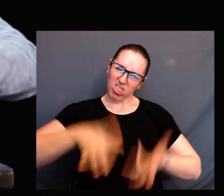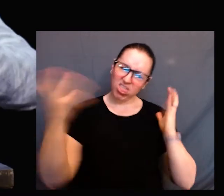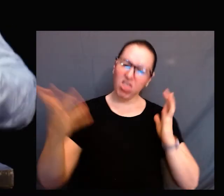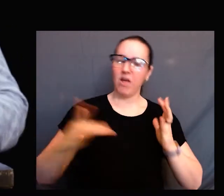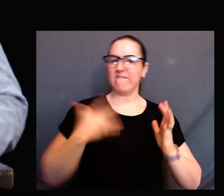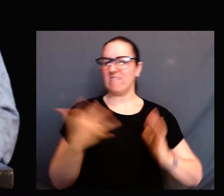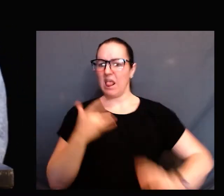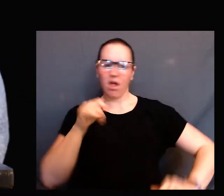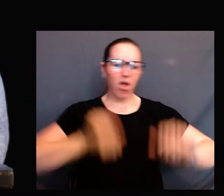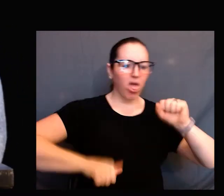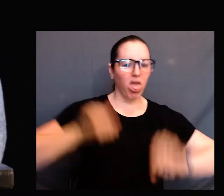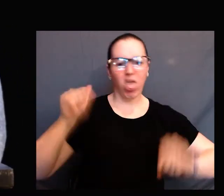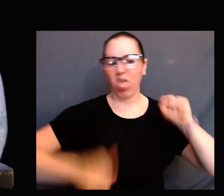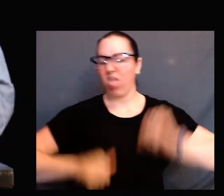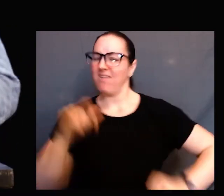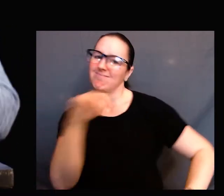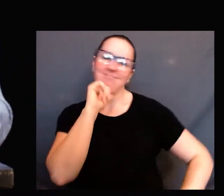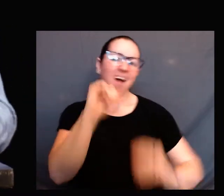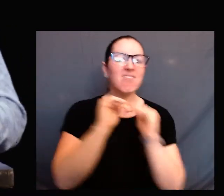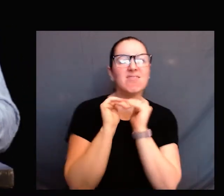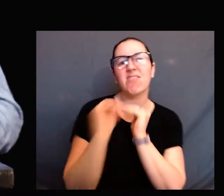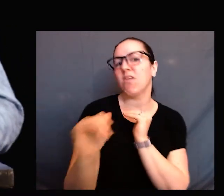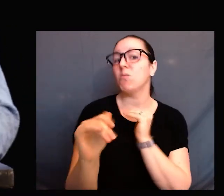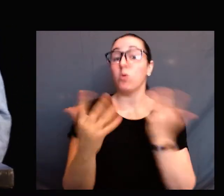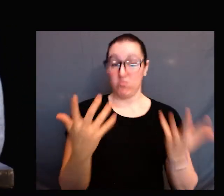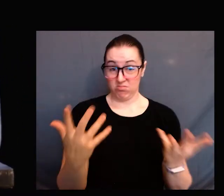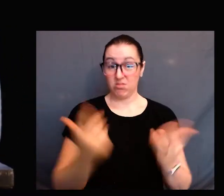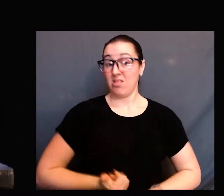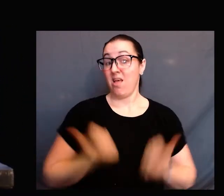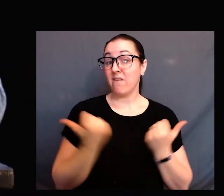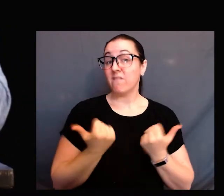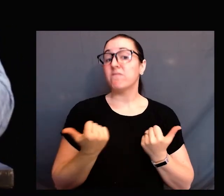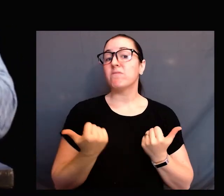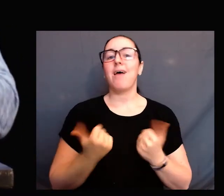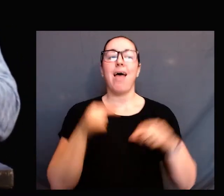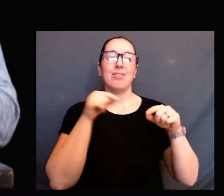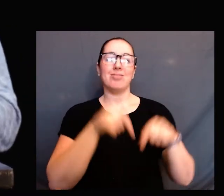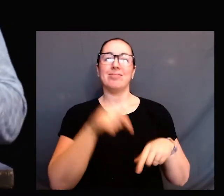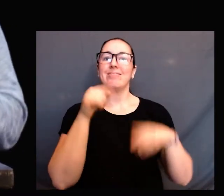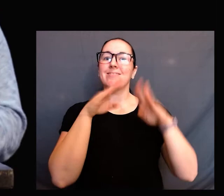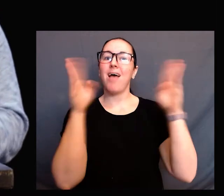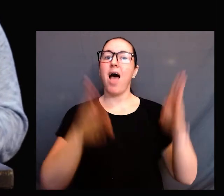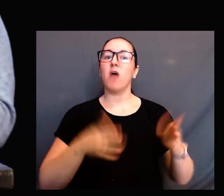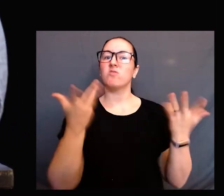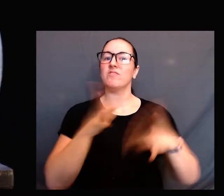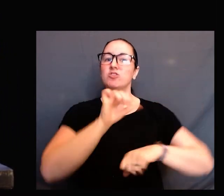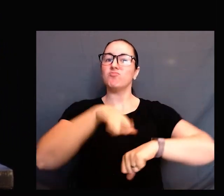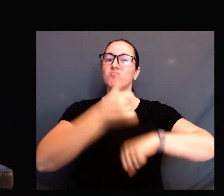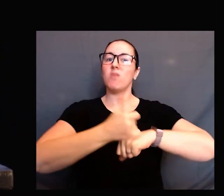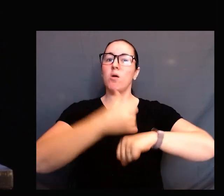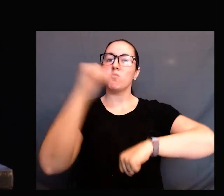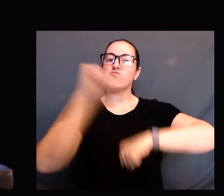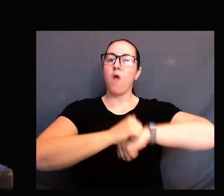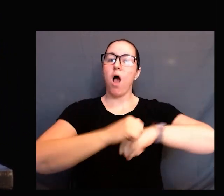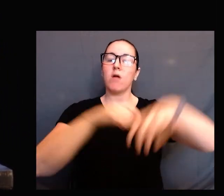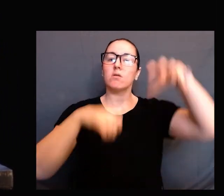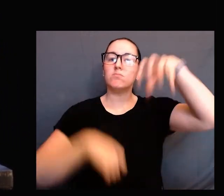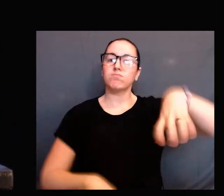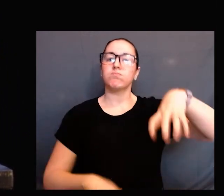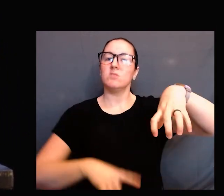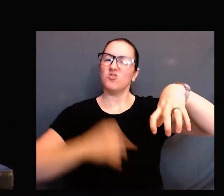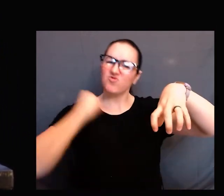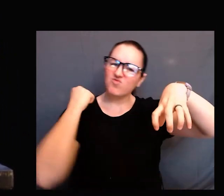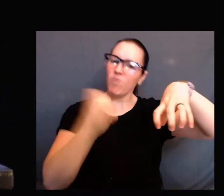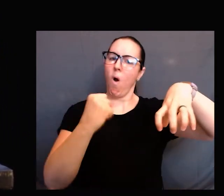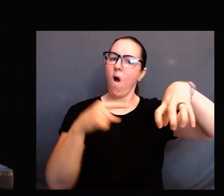the uncertainty, the instability that is life. And this house that was built on the rock was able